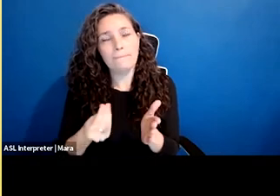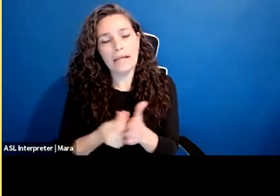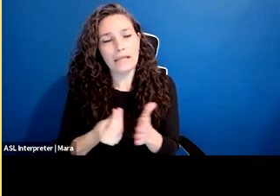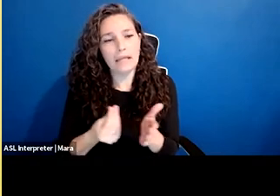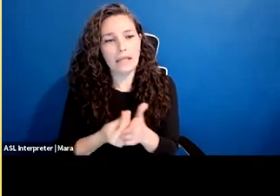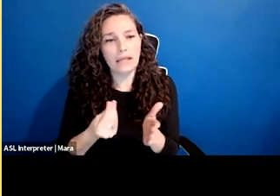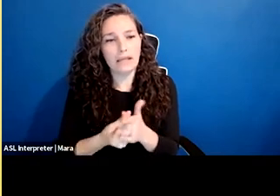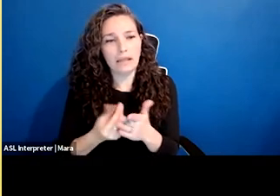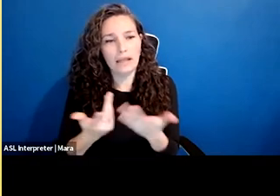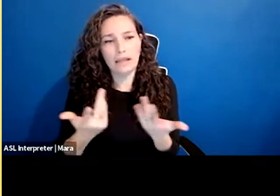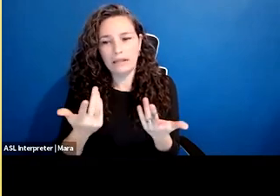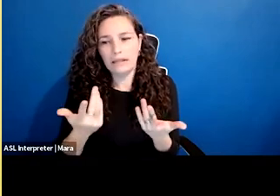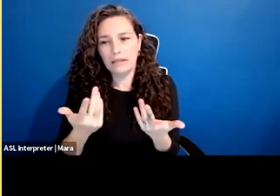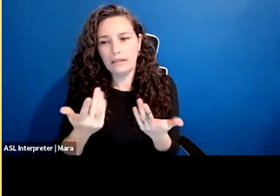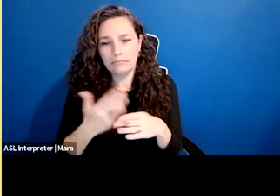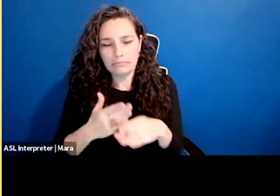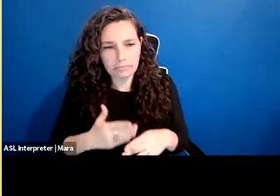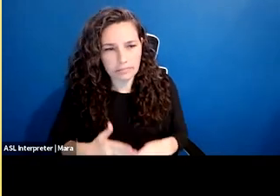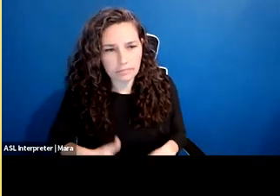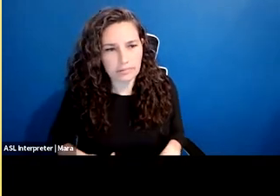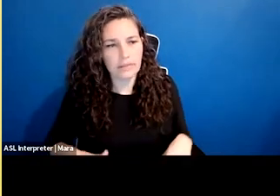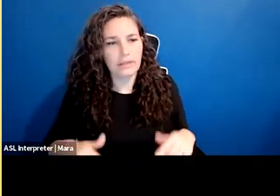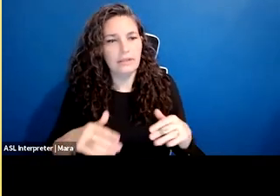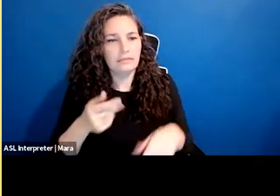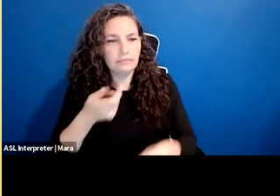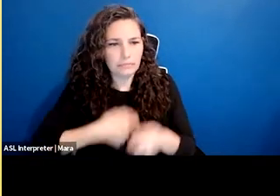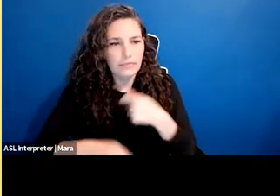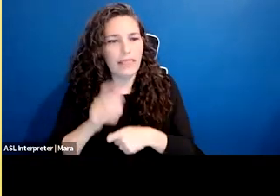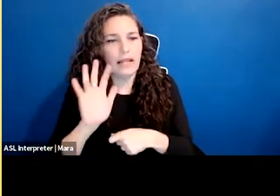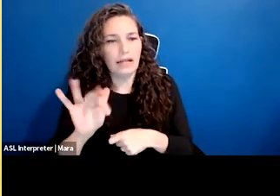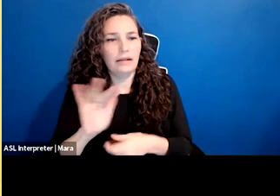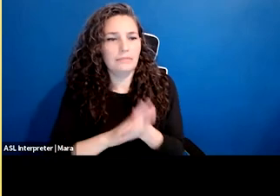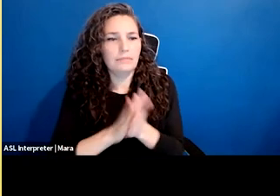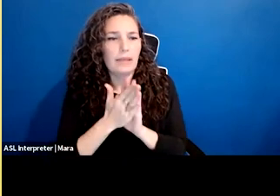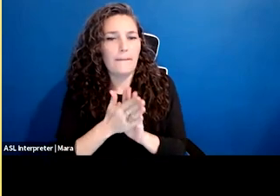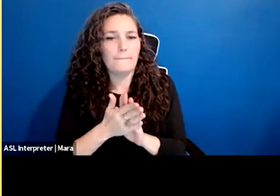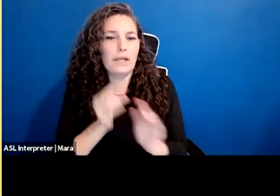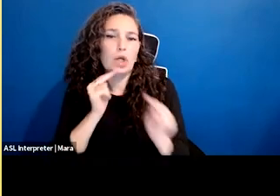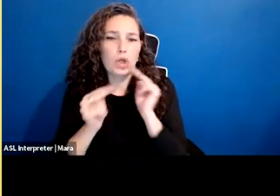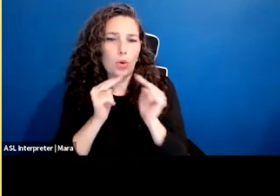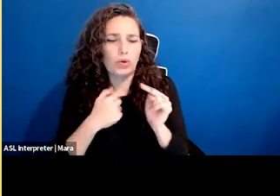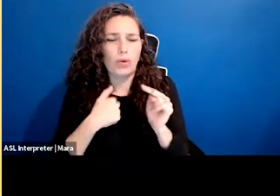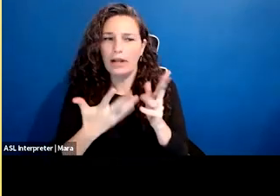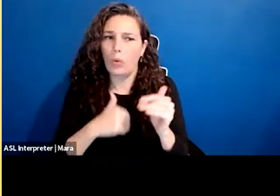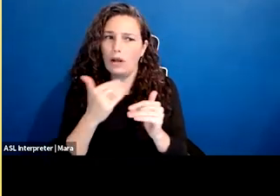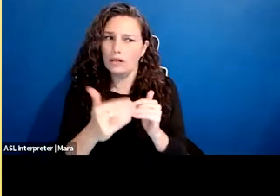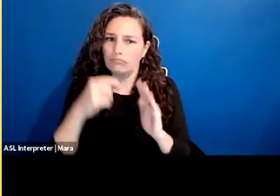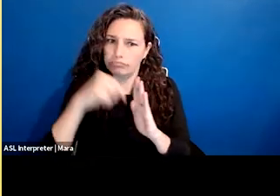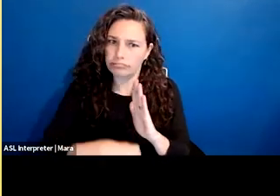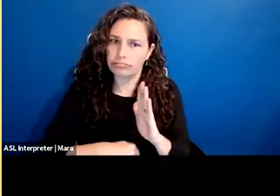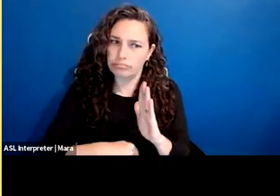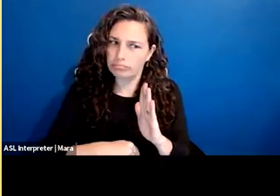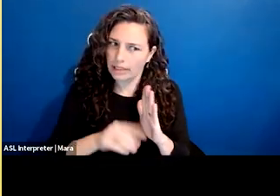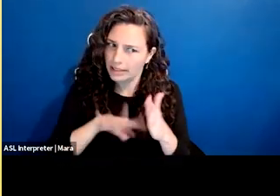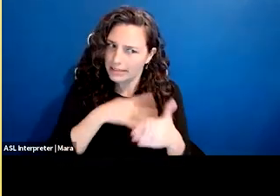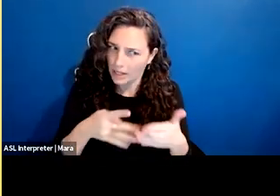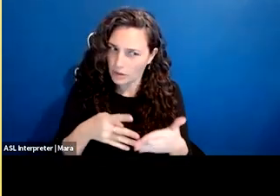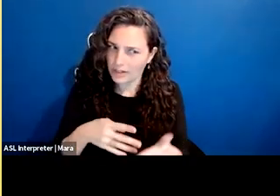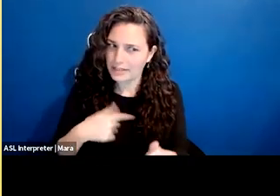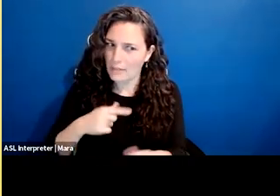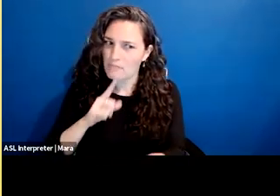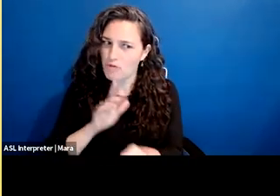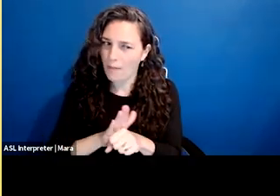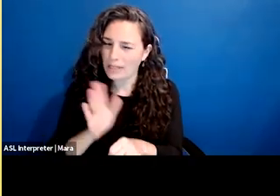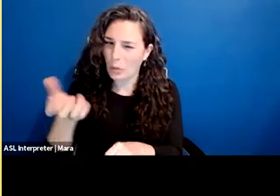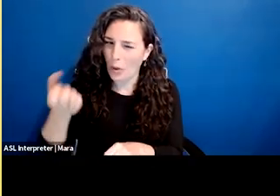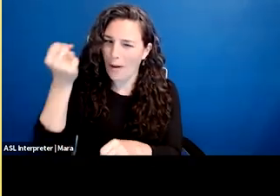$40,000, that's where overtime becomes freely negotiable. I don't wanna go too deep into the schedules, as I promised we would save all of